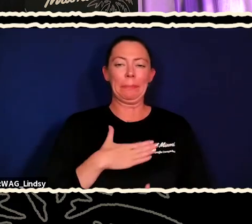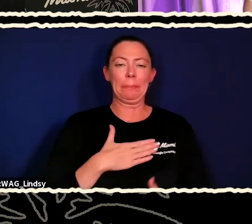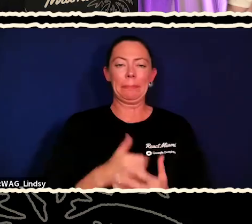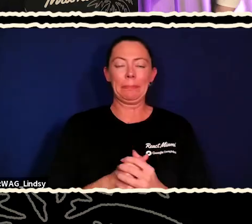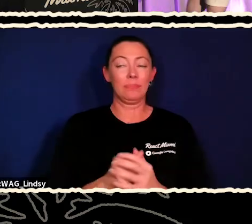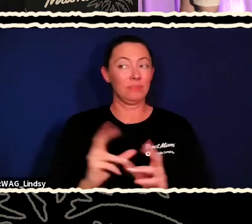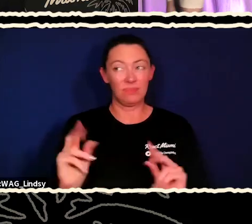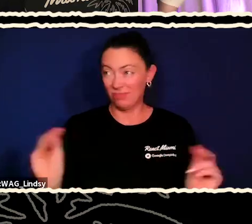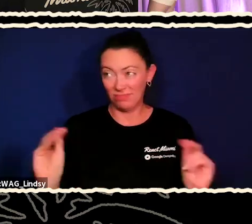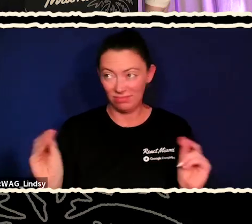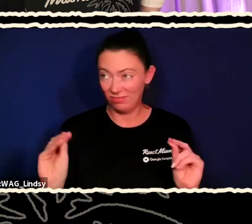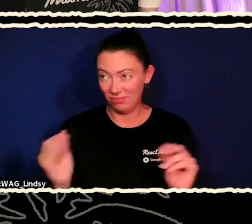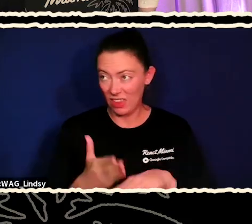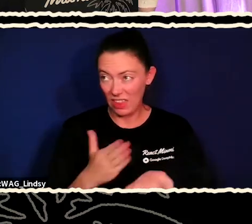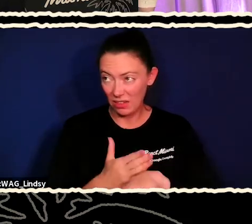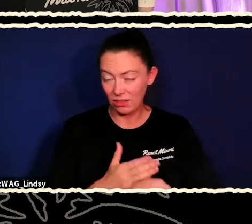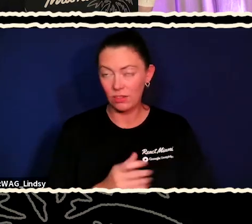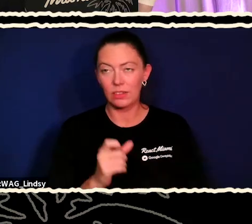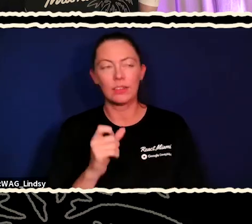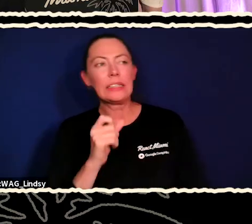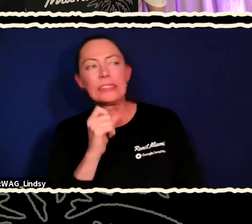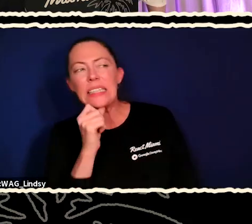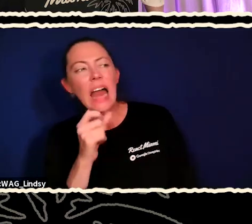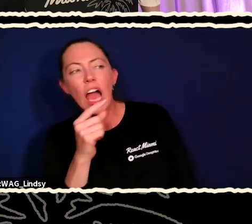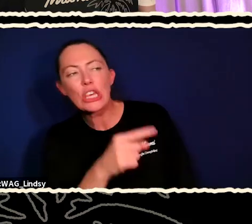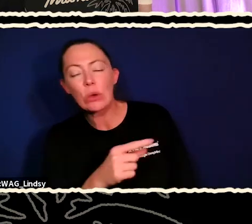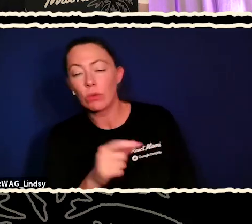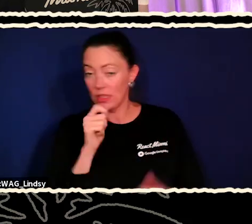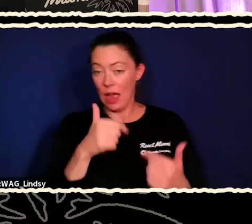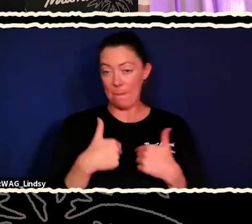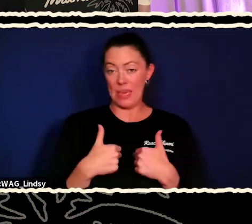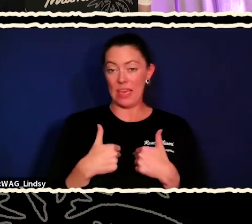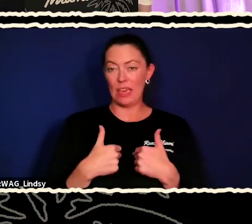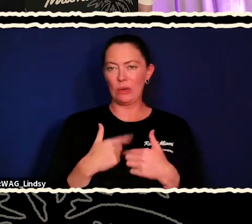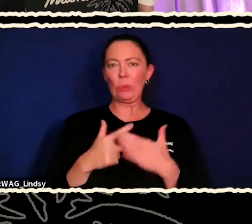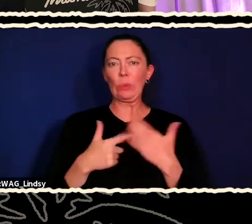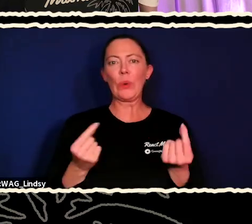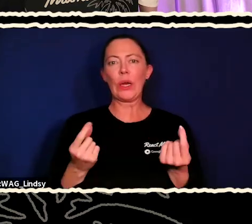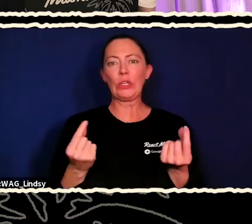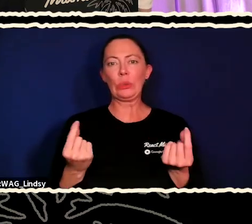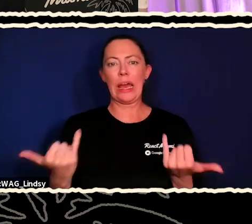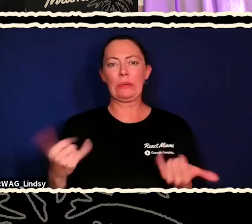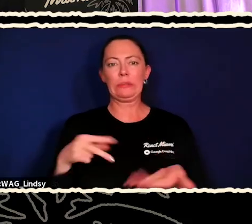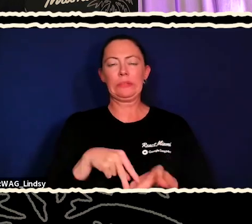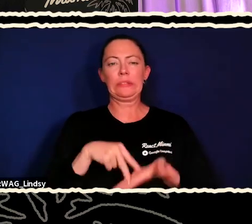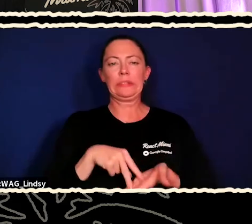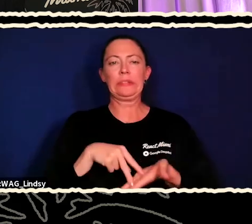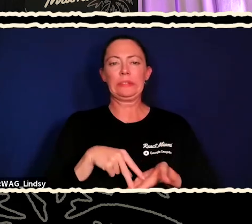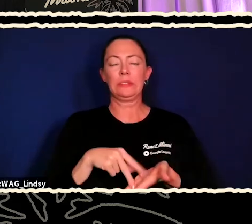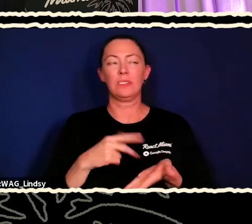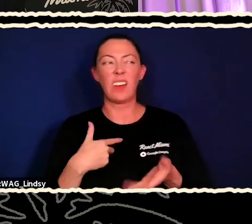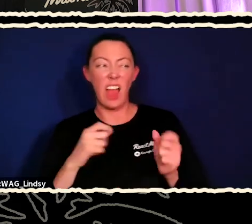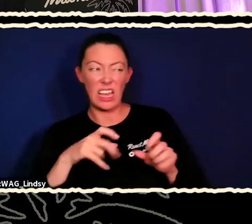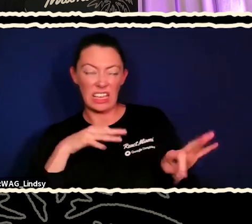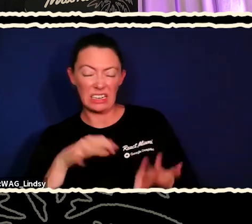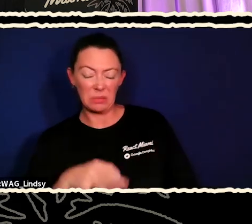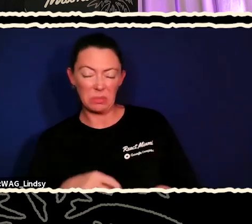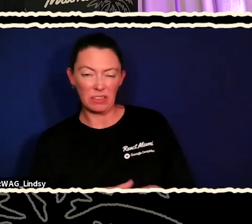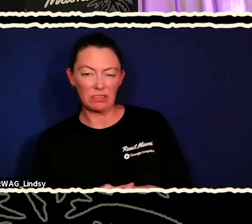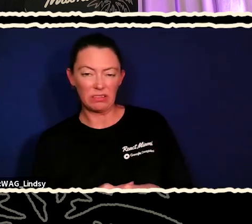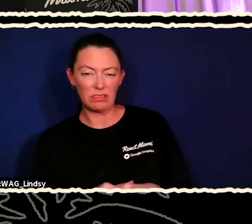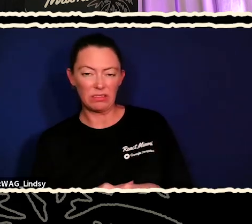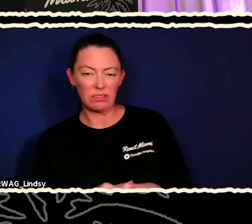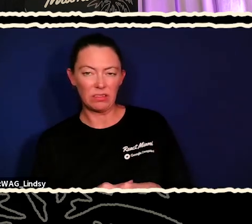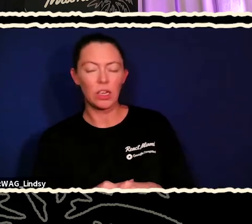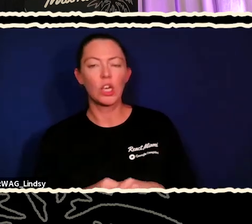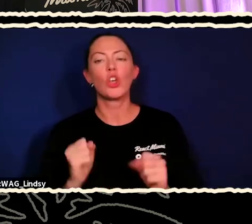no? Huh? It's not me? What are we going to do up here? I can explain what's on the screen. OK. OK, so we're